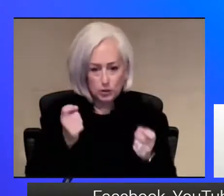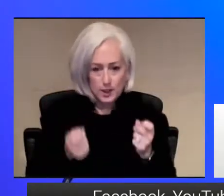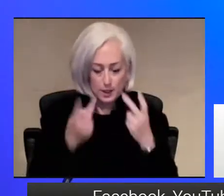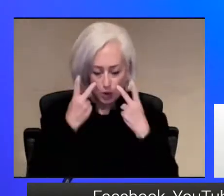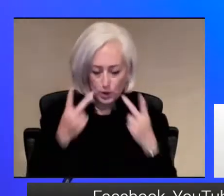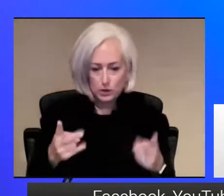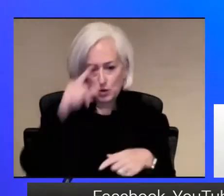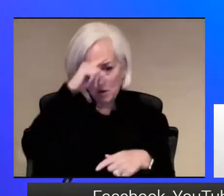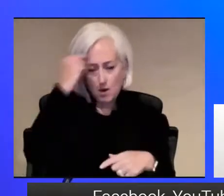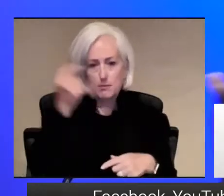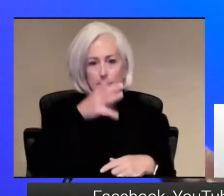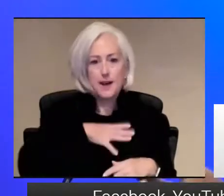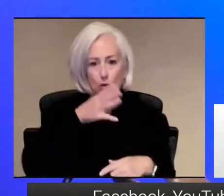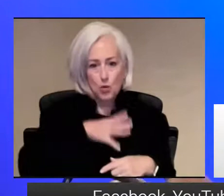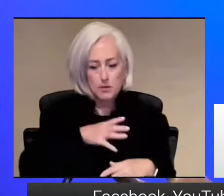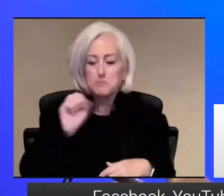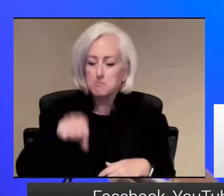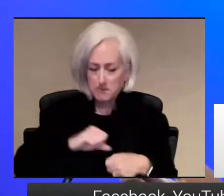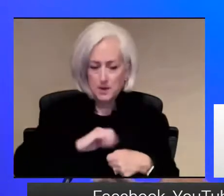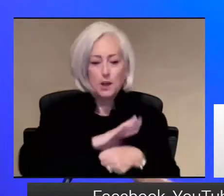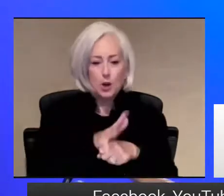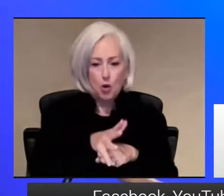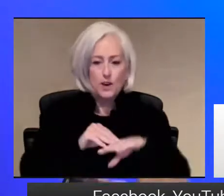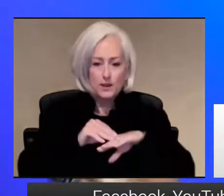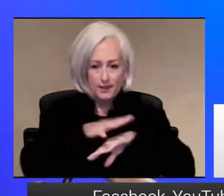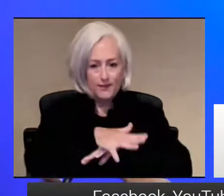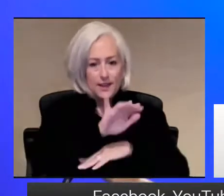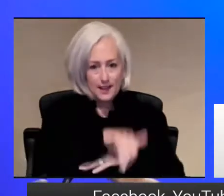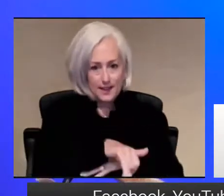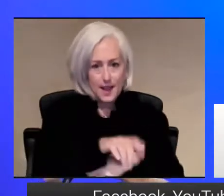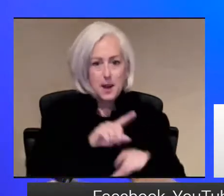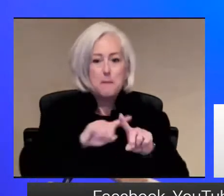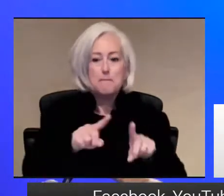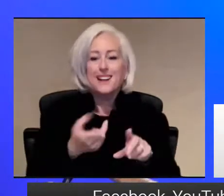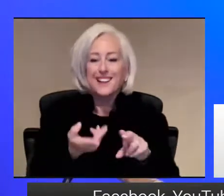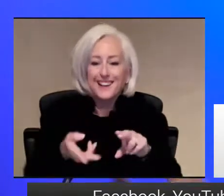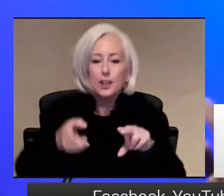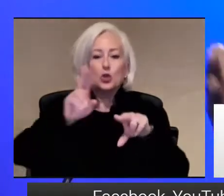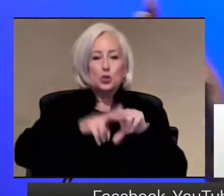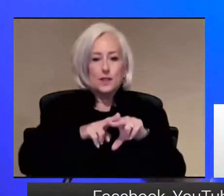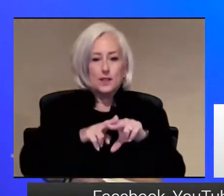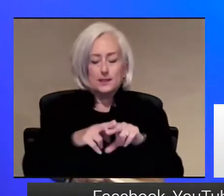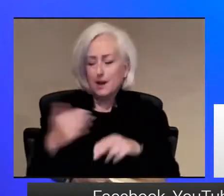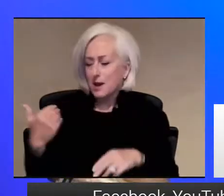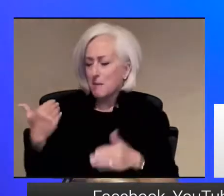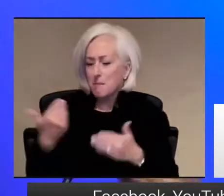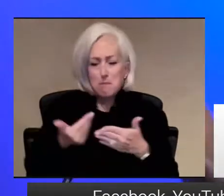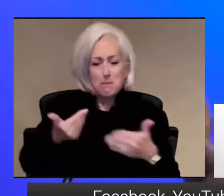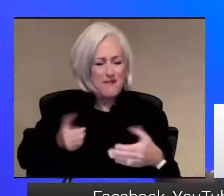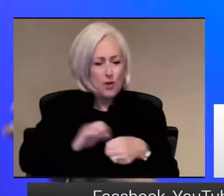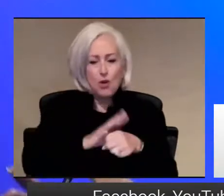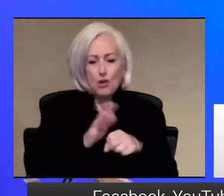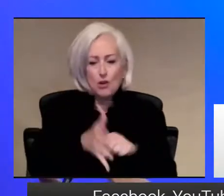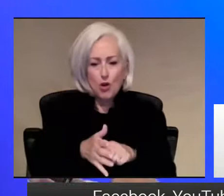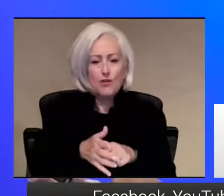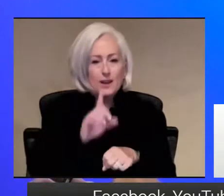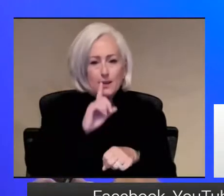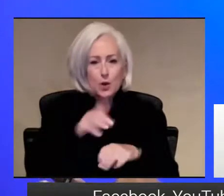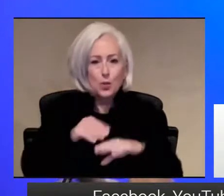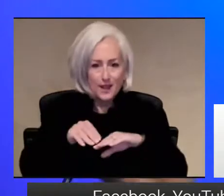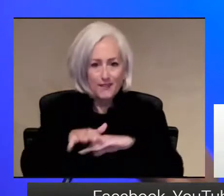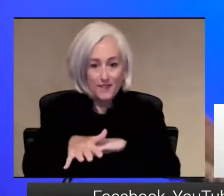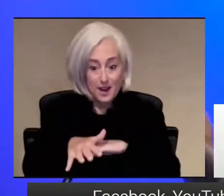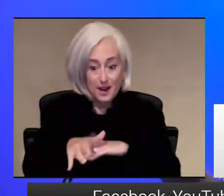to these outcomes, but it just exacerbated it. They were already disproportionately affected. So COVID means that they were more